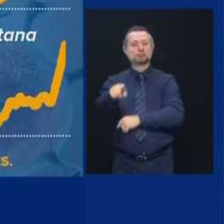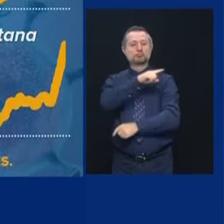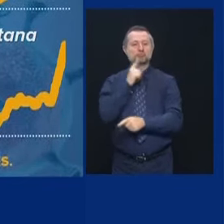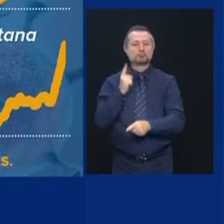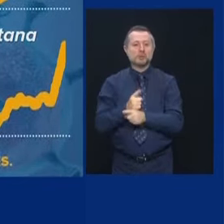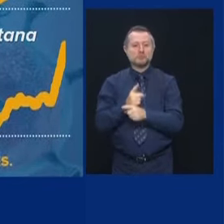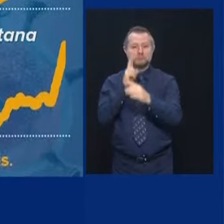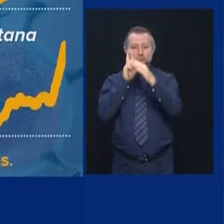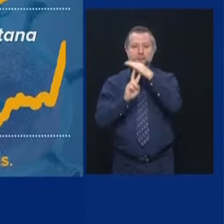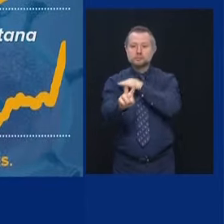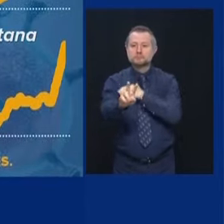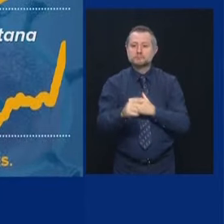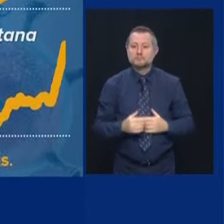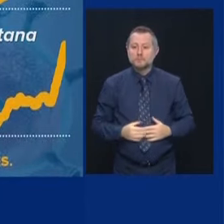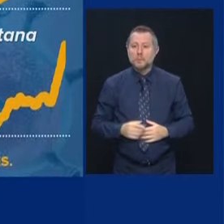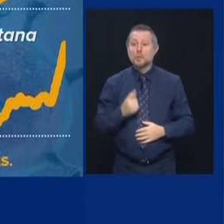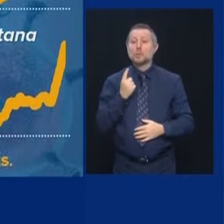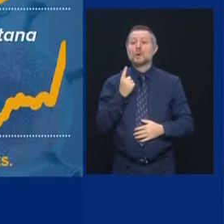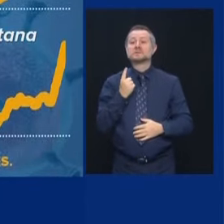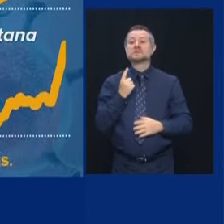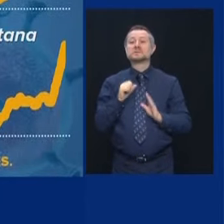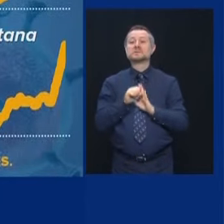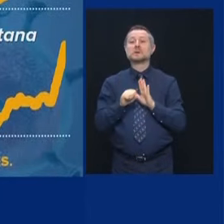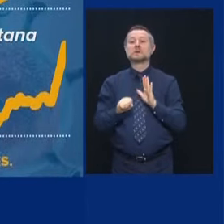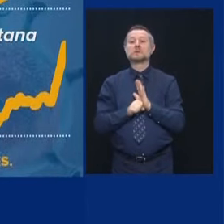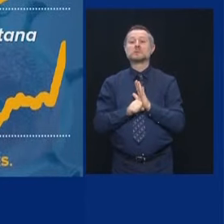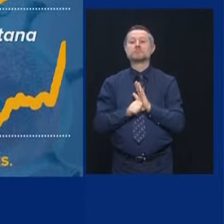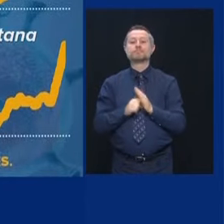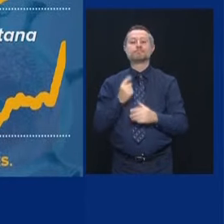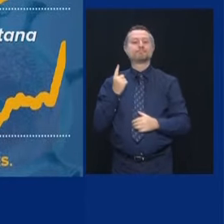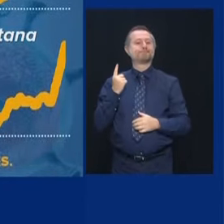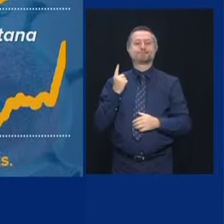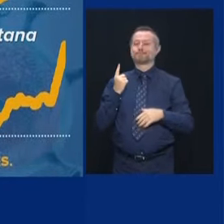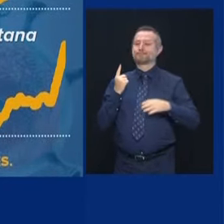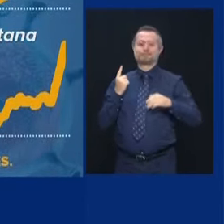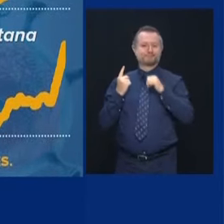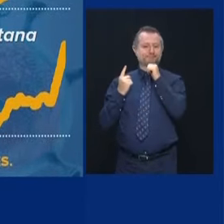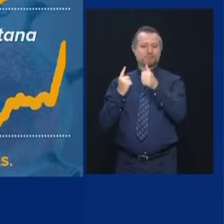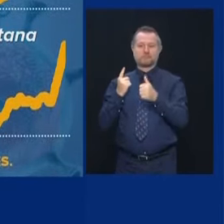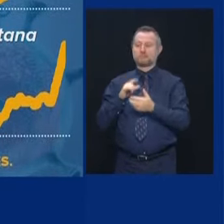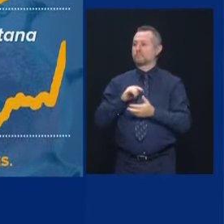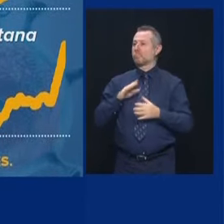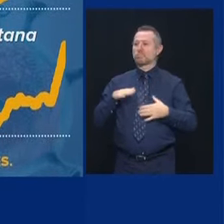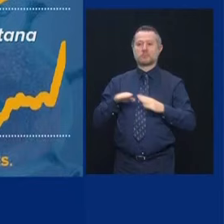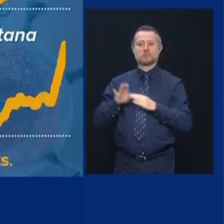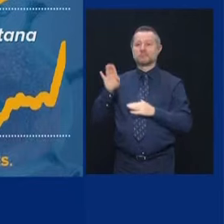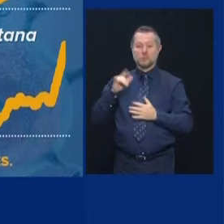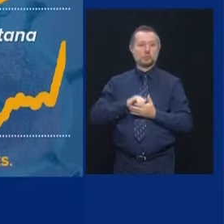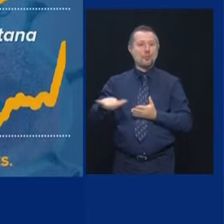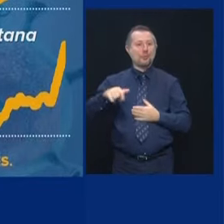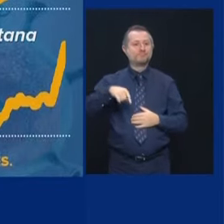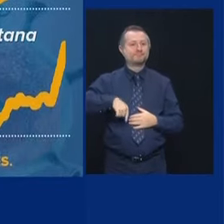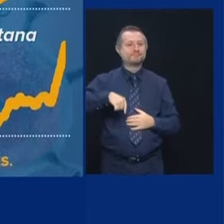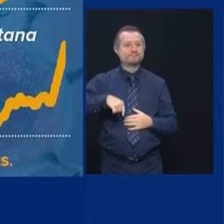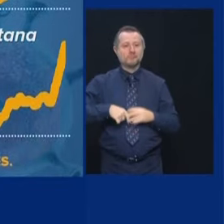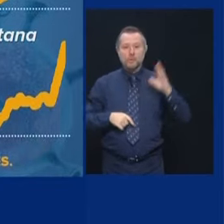the outlier in all of these international and national